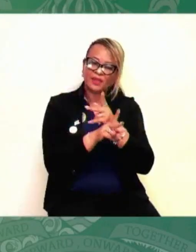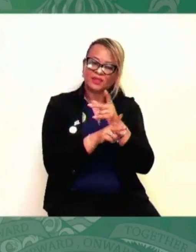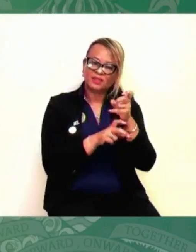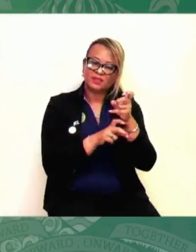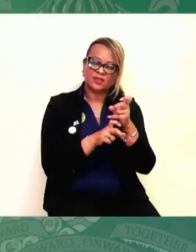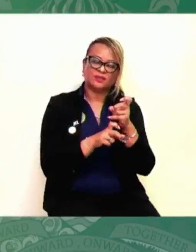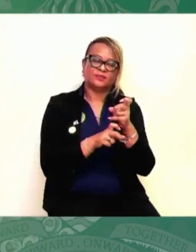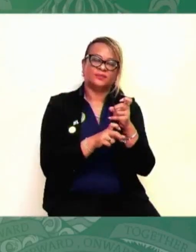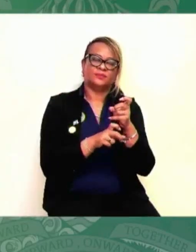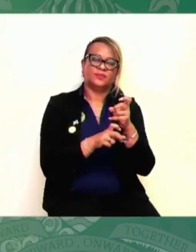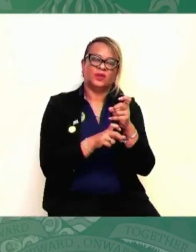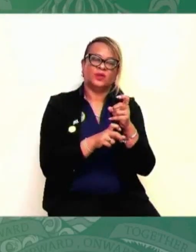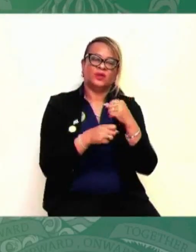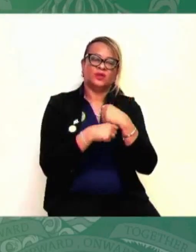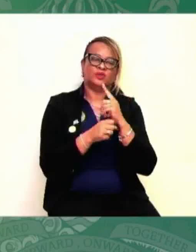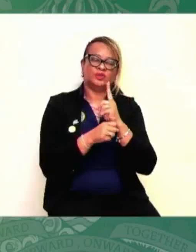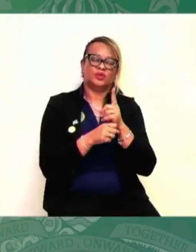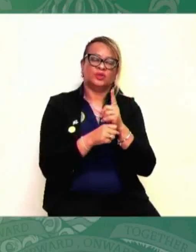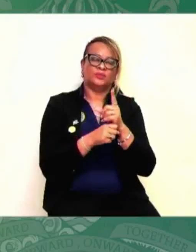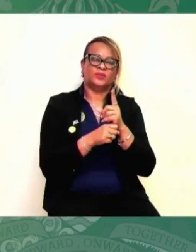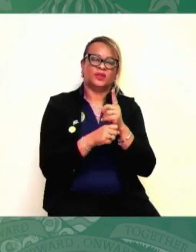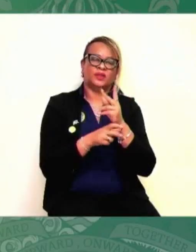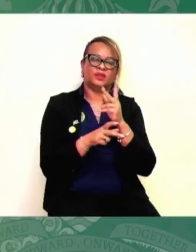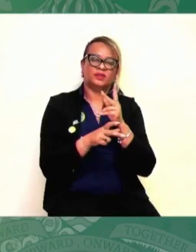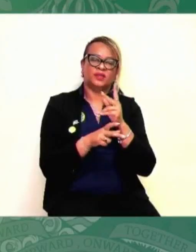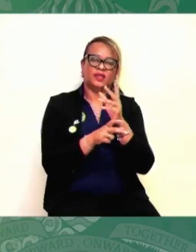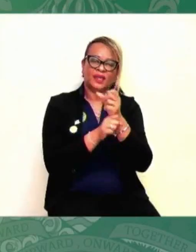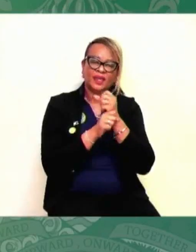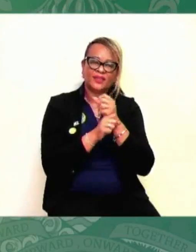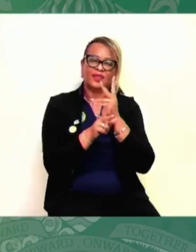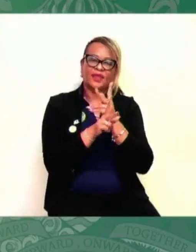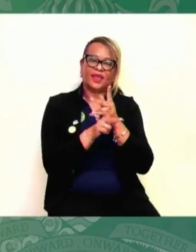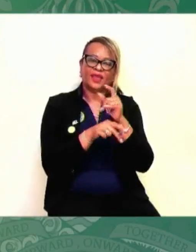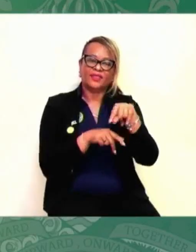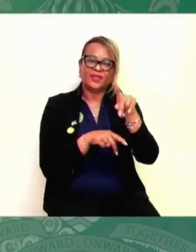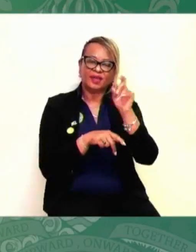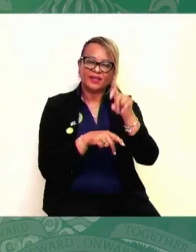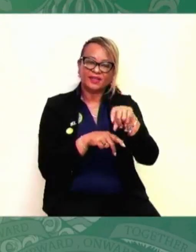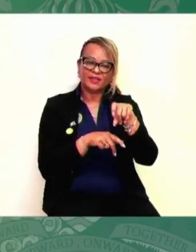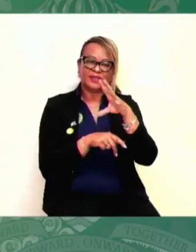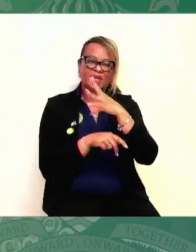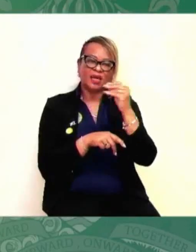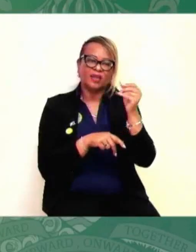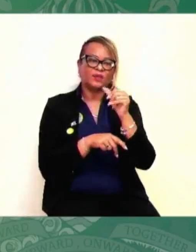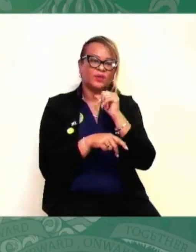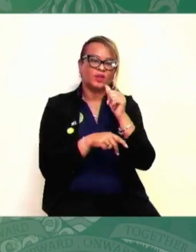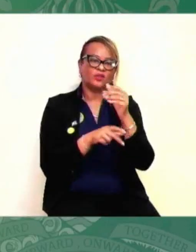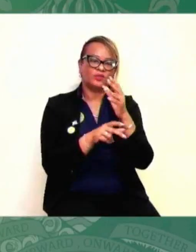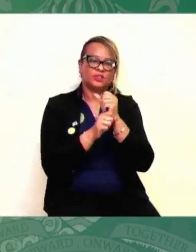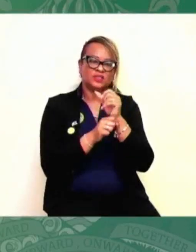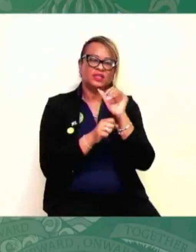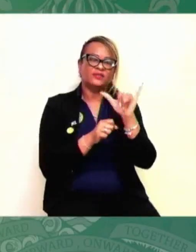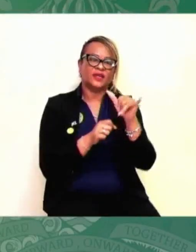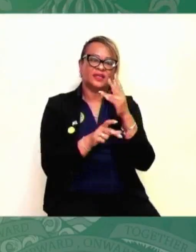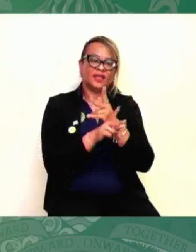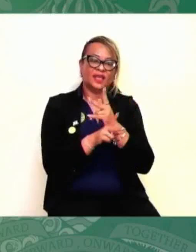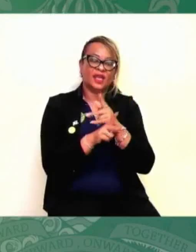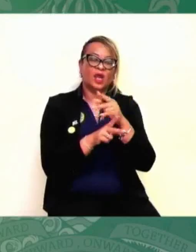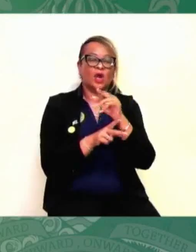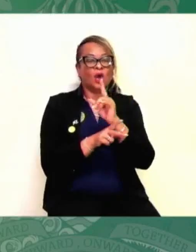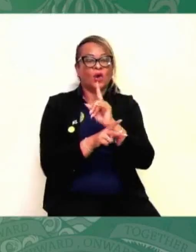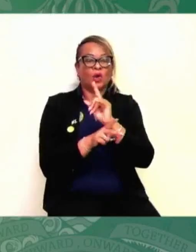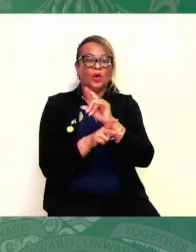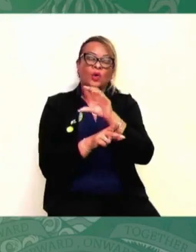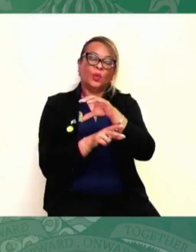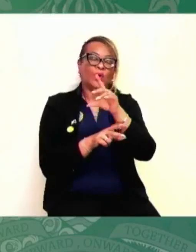We will ensure that vagrants receive the care they need, and they will not receive that care wandering about and